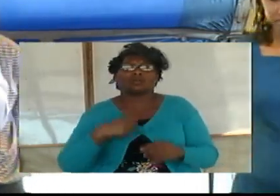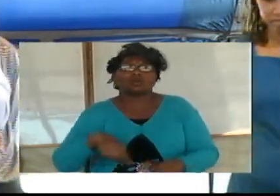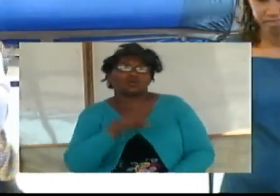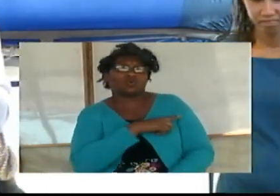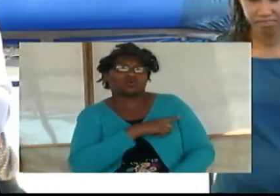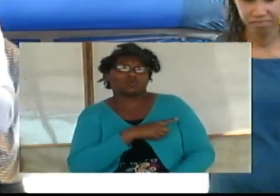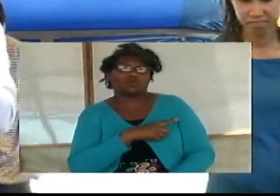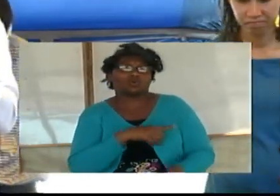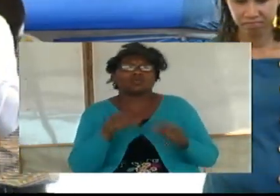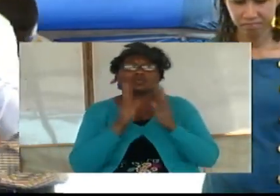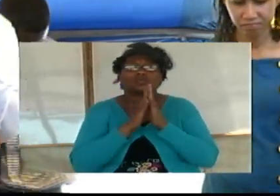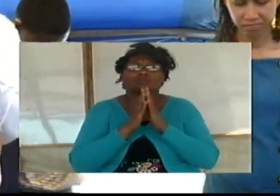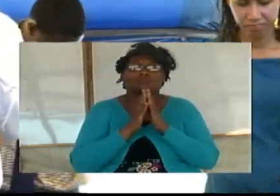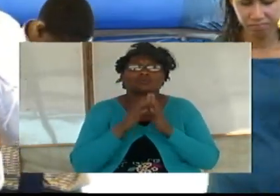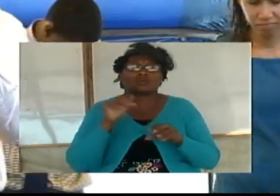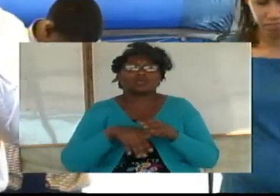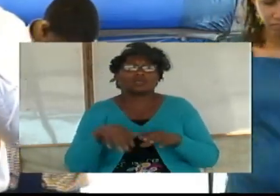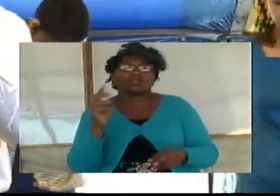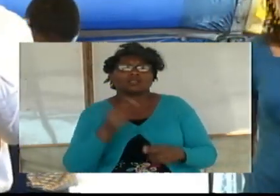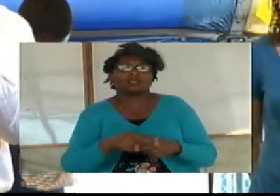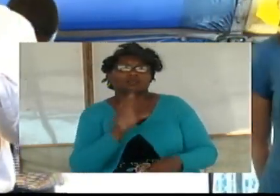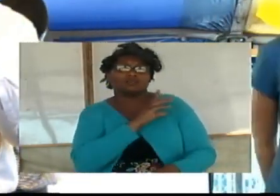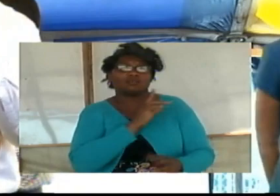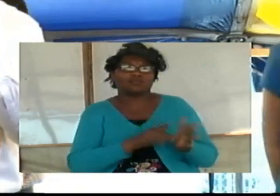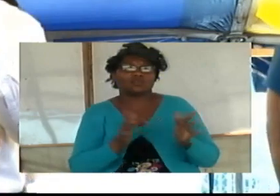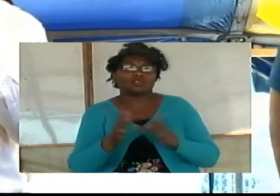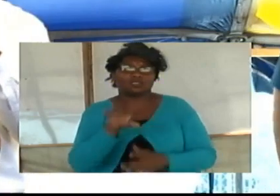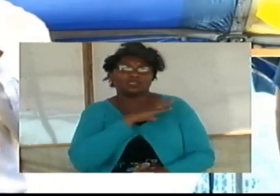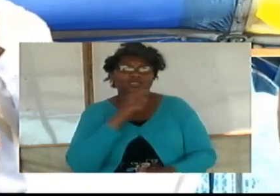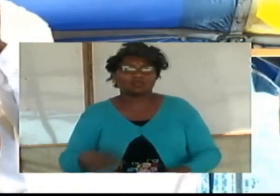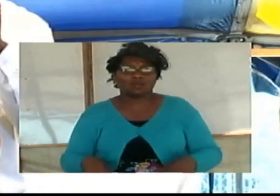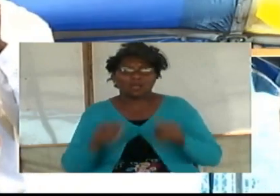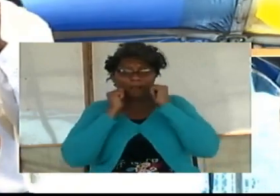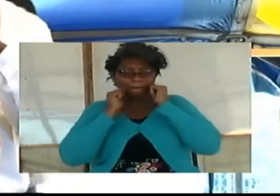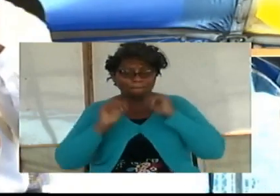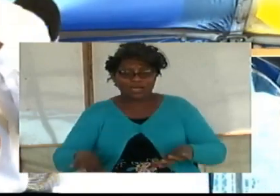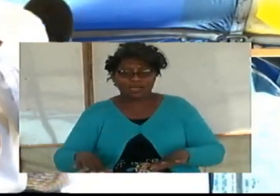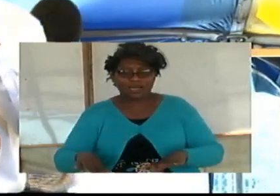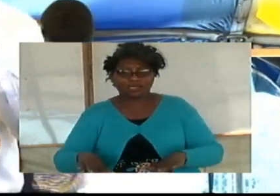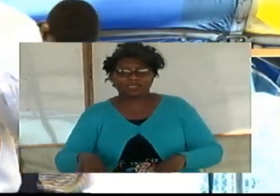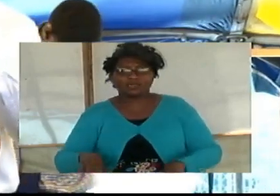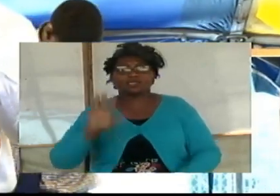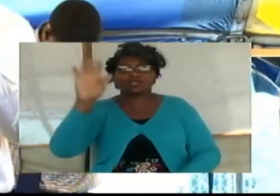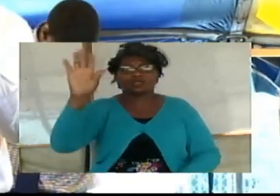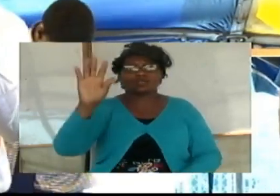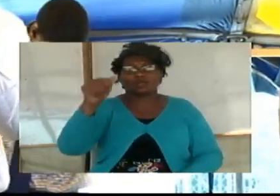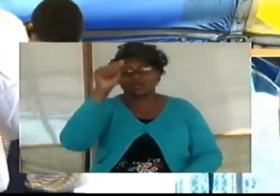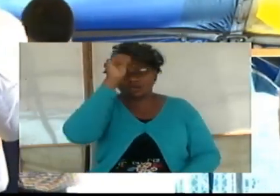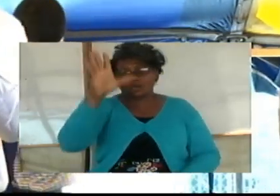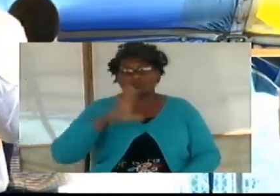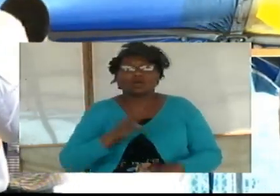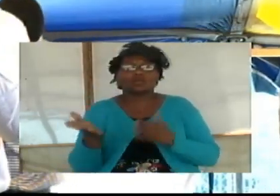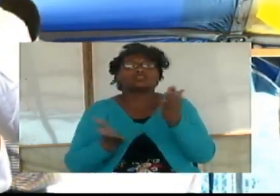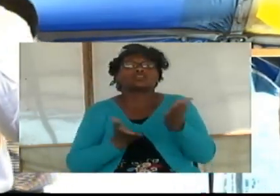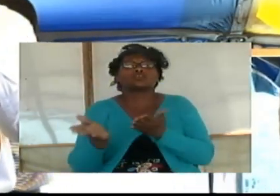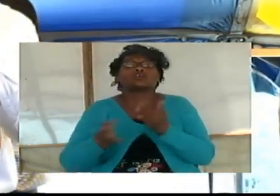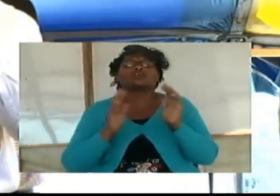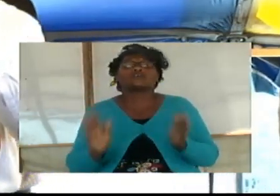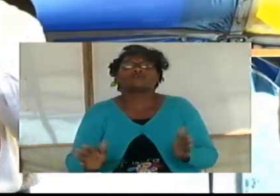of Jesus Christ, you continue to bless your manservant. Use him for your glory and for your